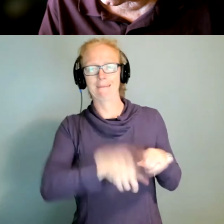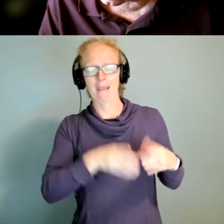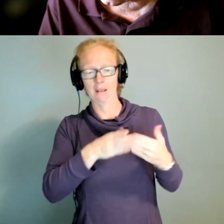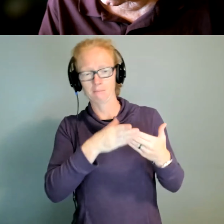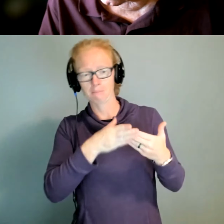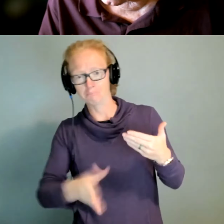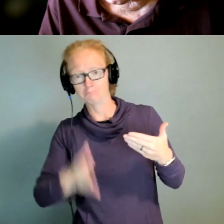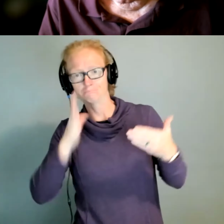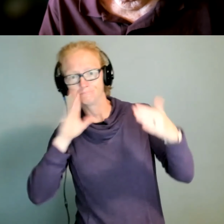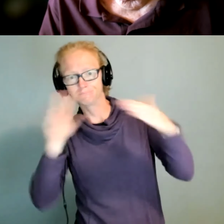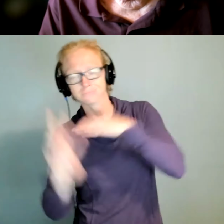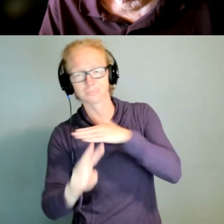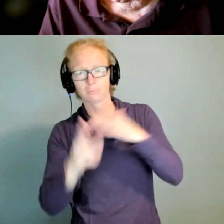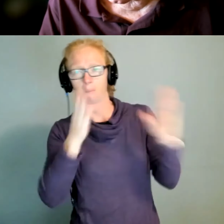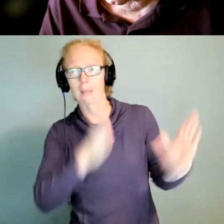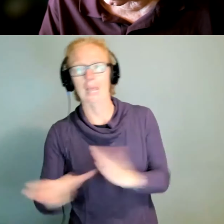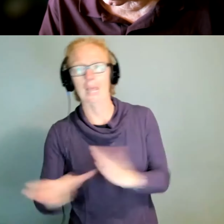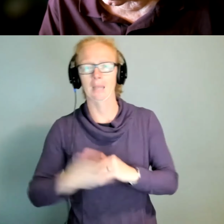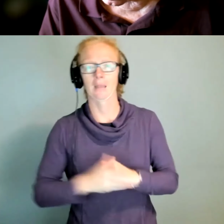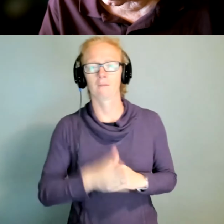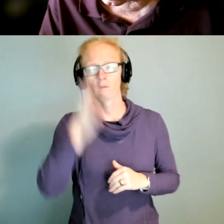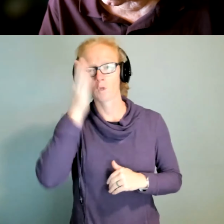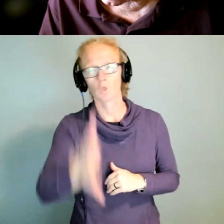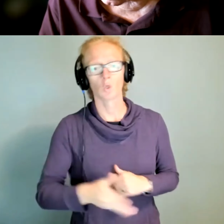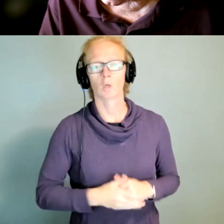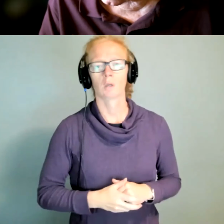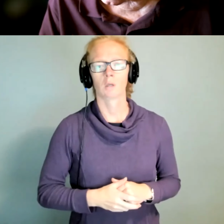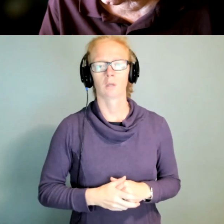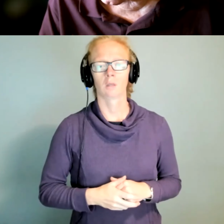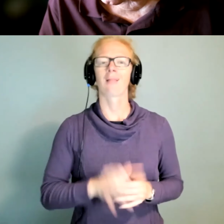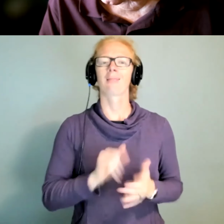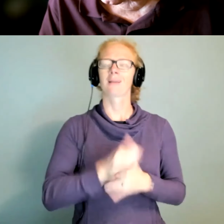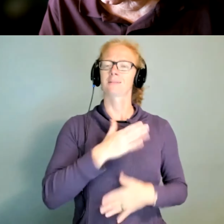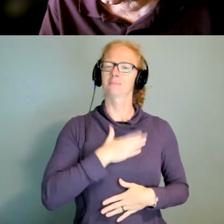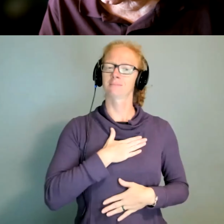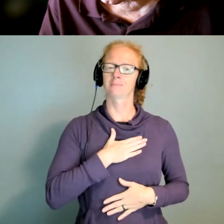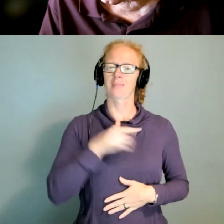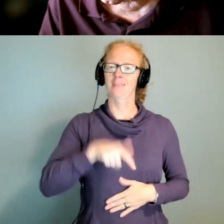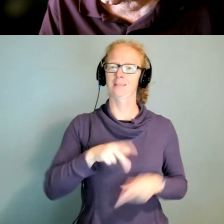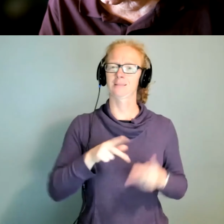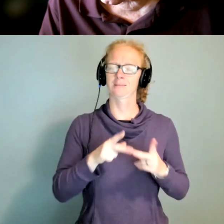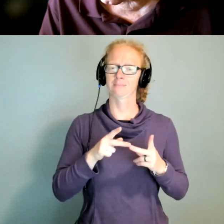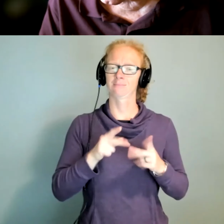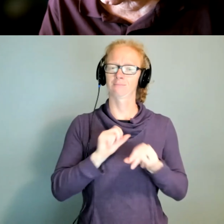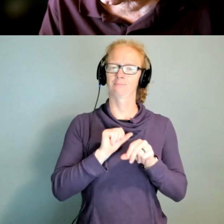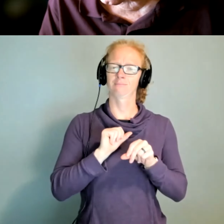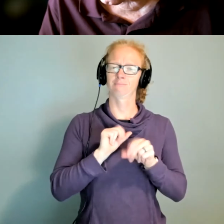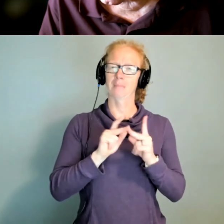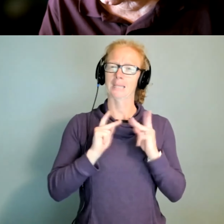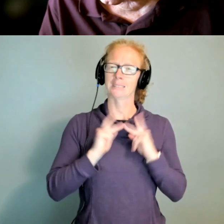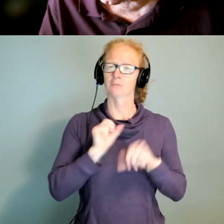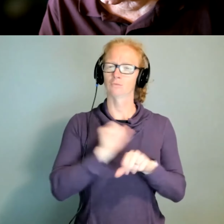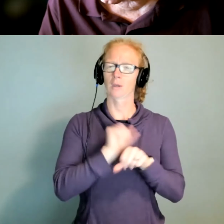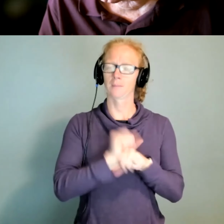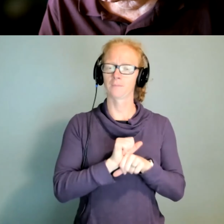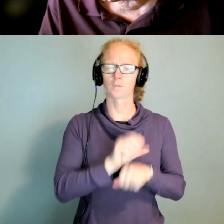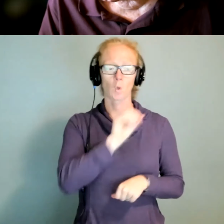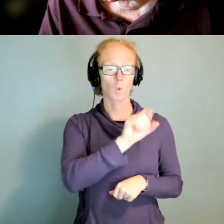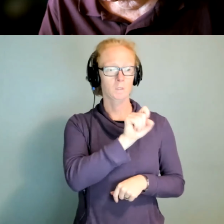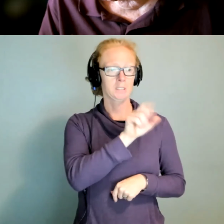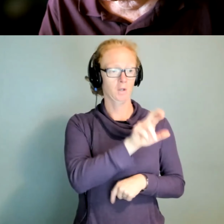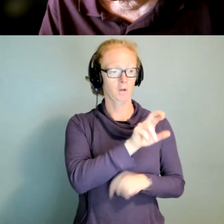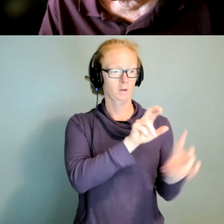policy level and real deep forward thinking work. That's where we come in, and what we're envisioning is taking the OTR